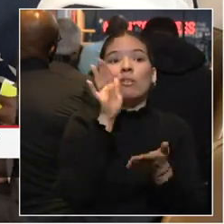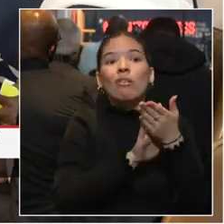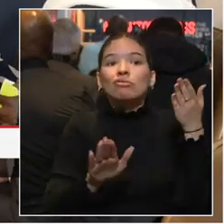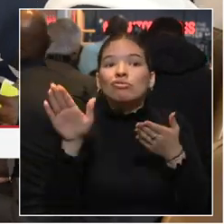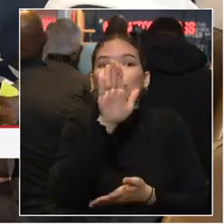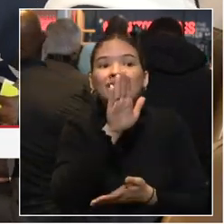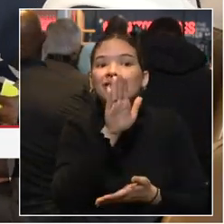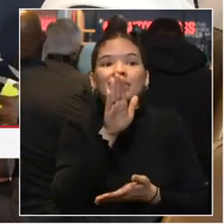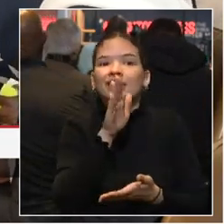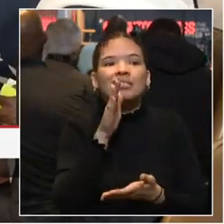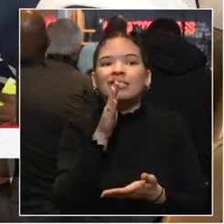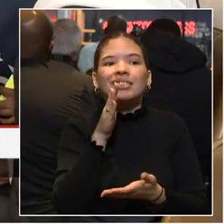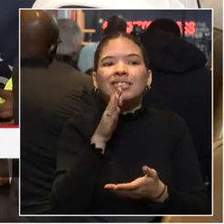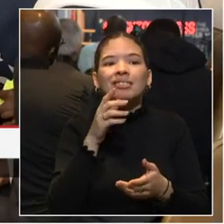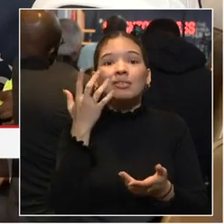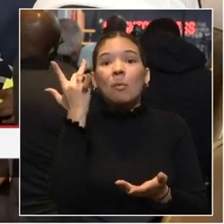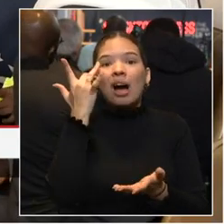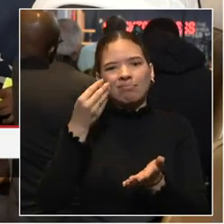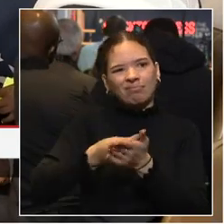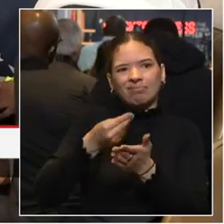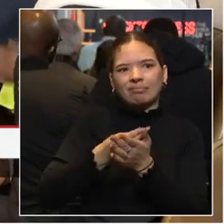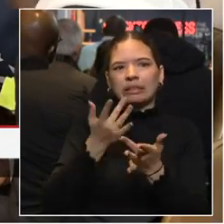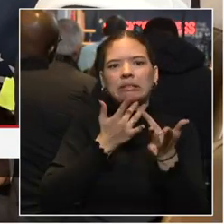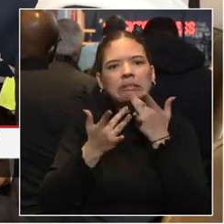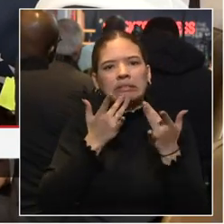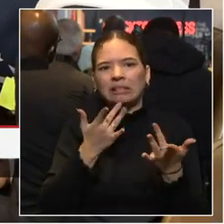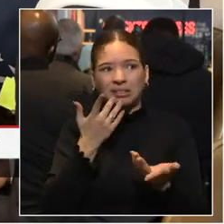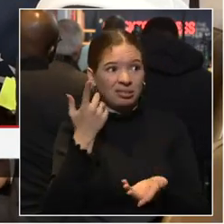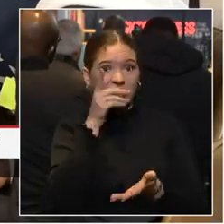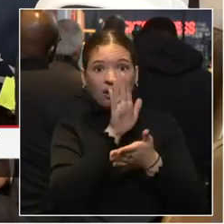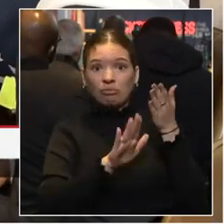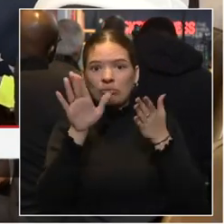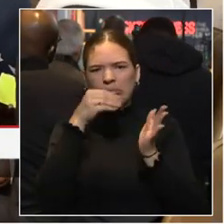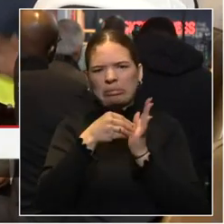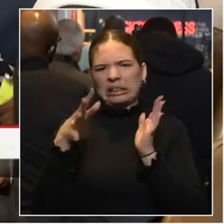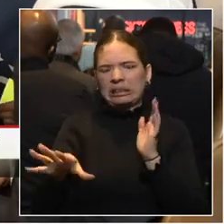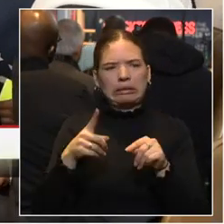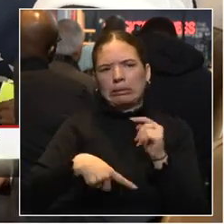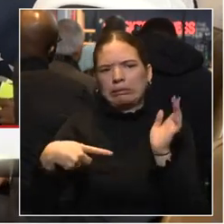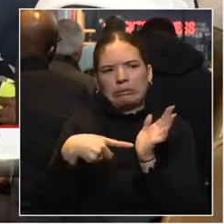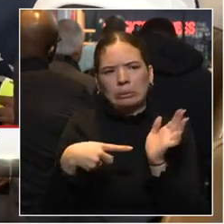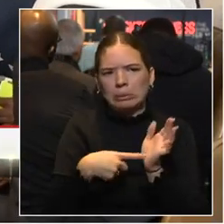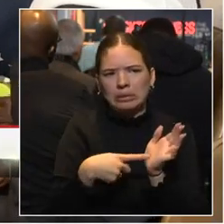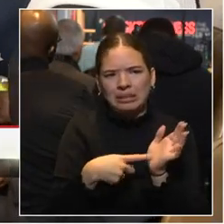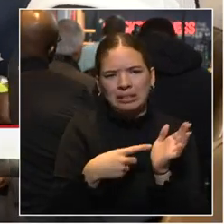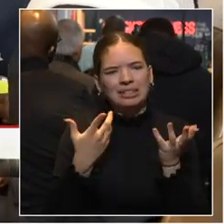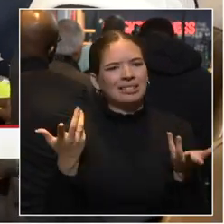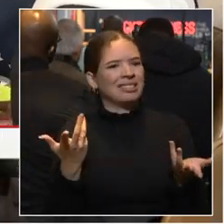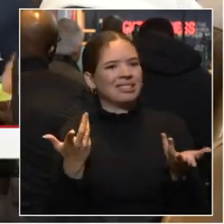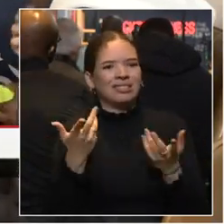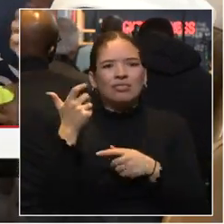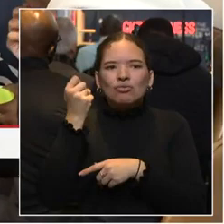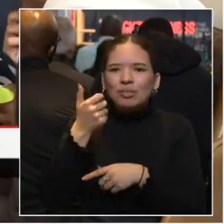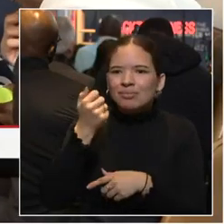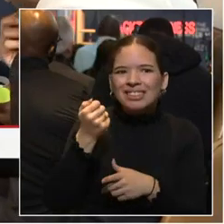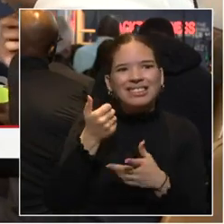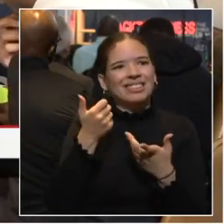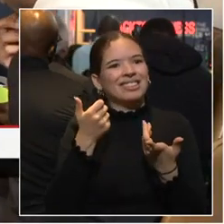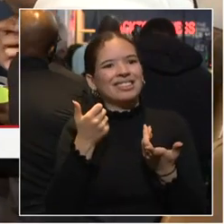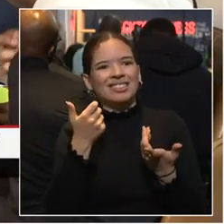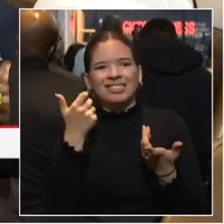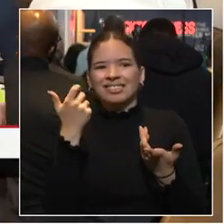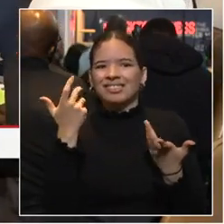of finances. And it is more than just the tuition. It's how they, have to take